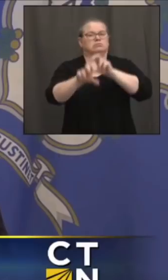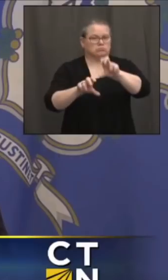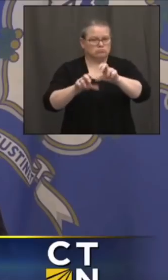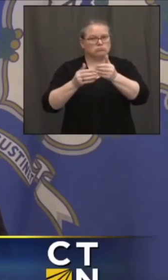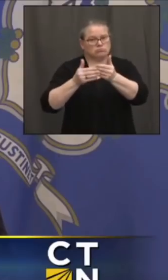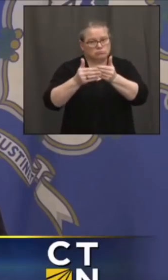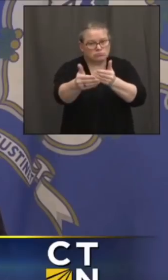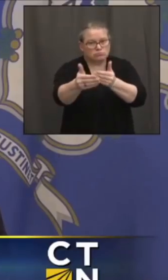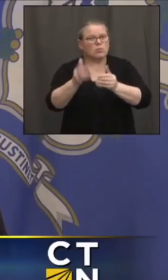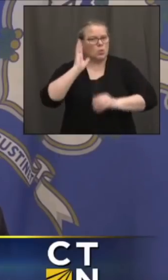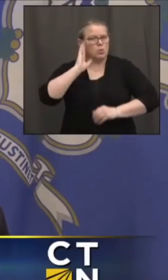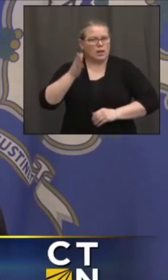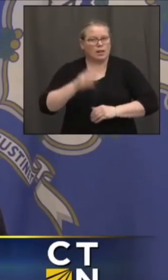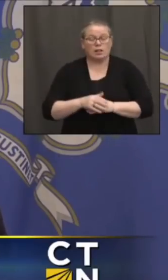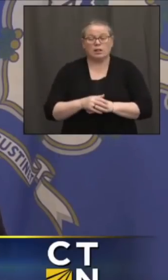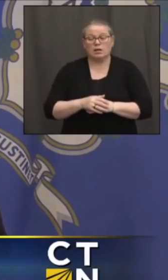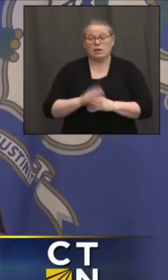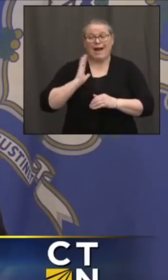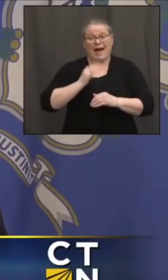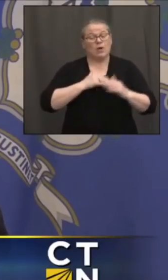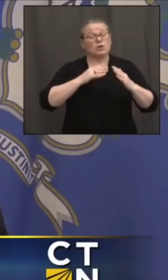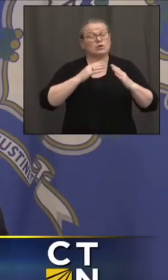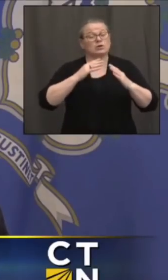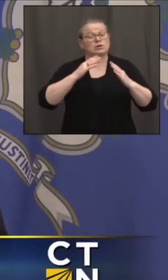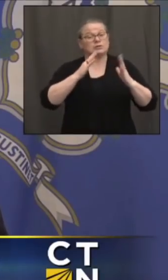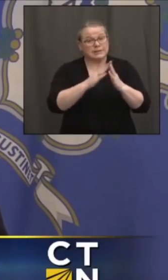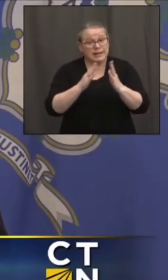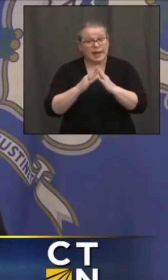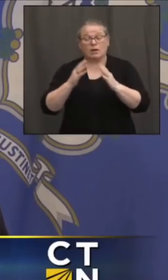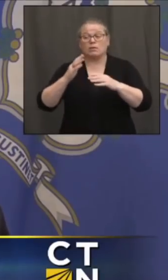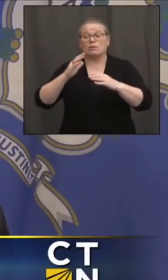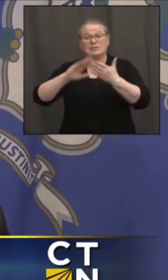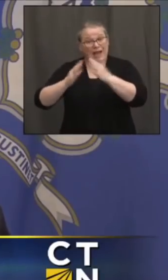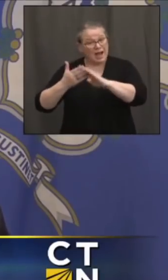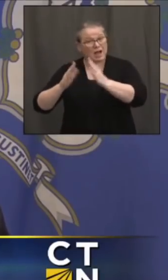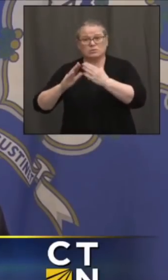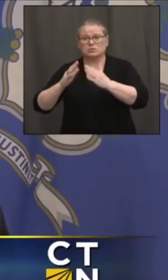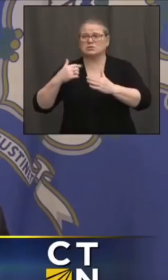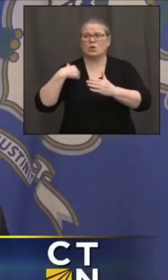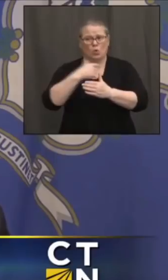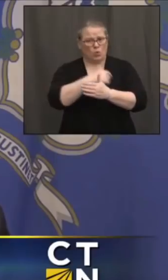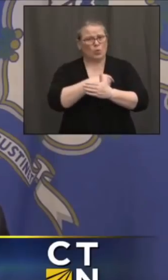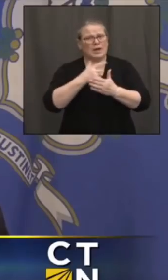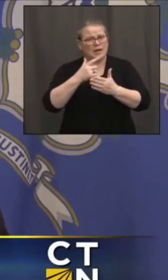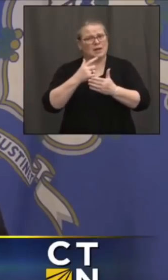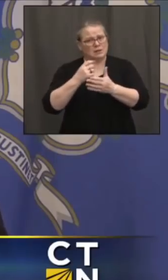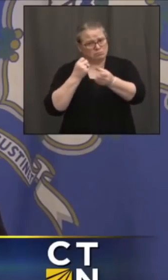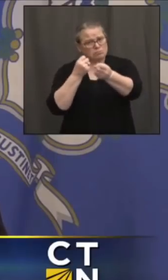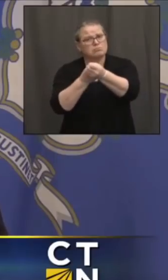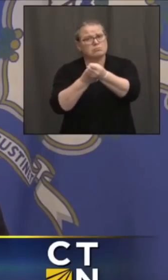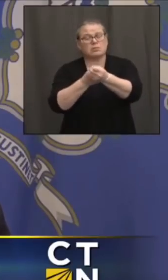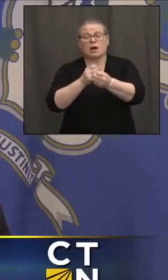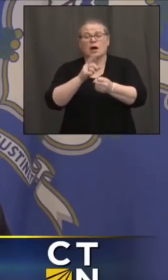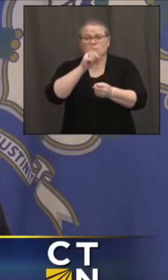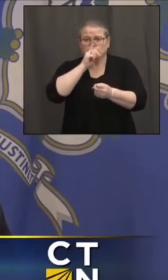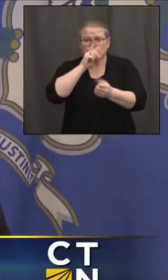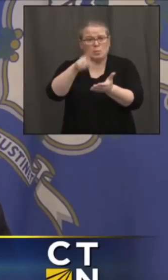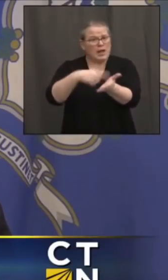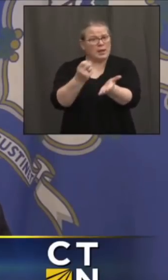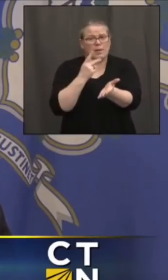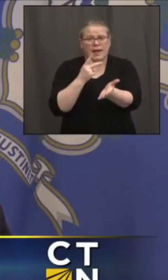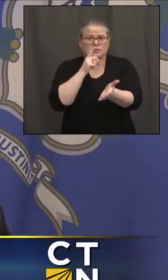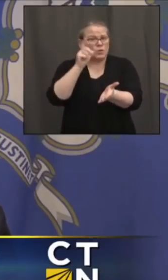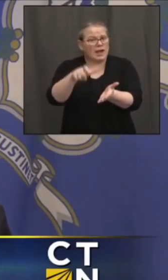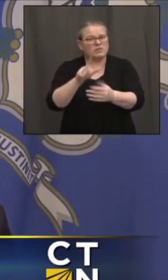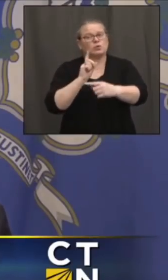big commitment to our towns and cities to hold them not just harmless, but provide them all the support they need to power through